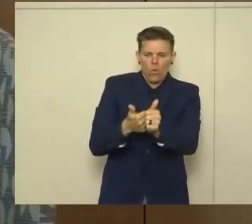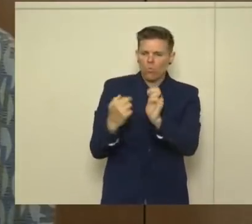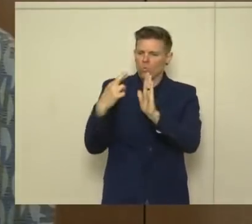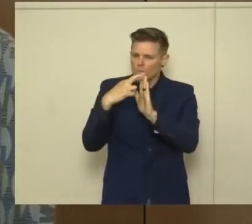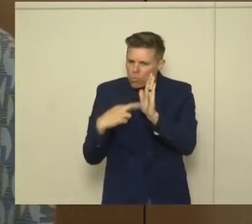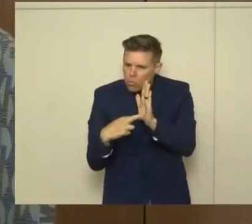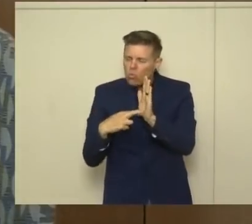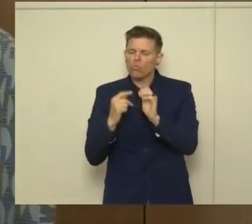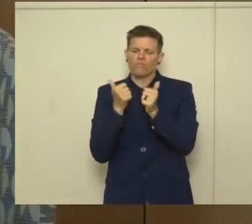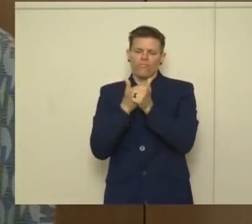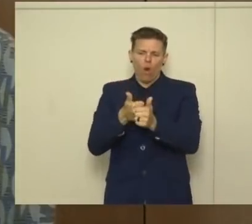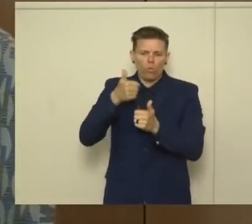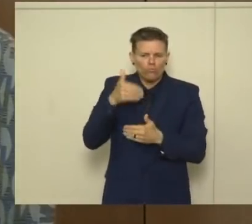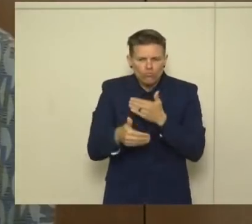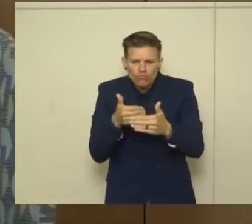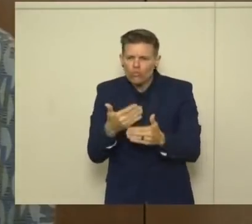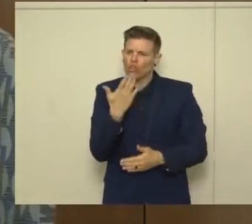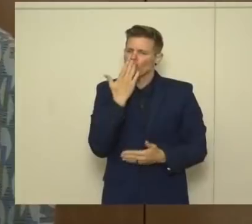and behaviors.